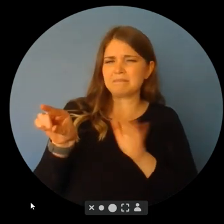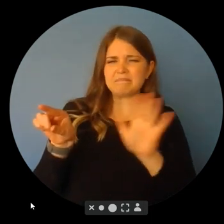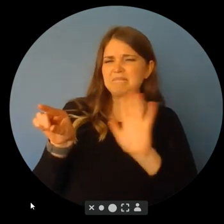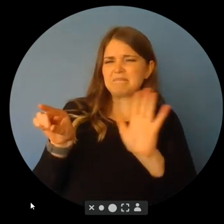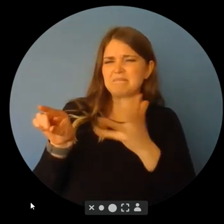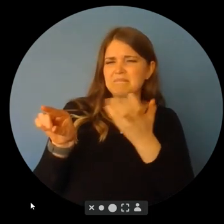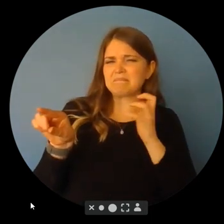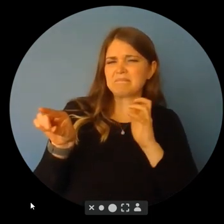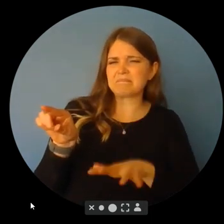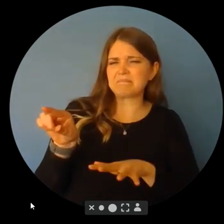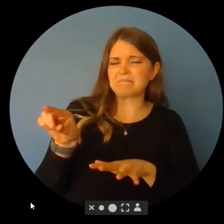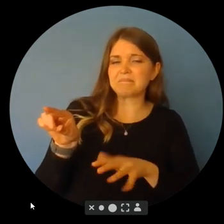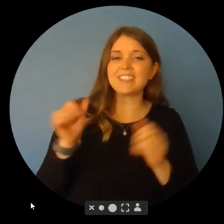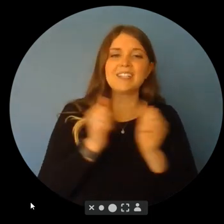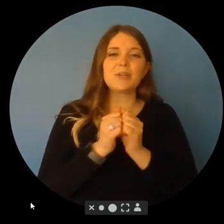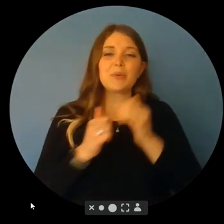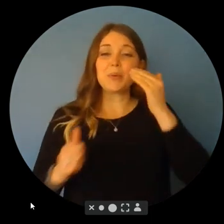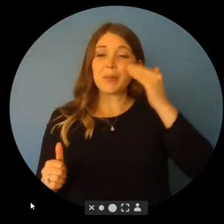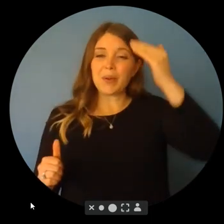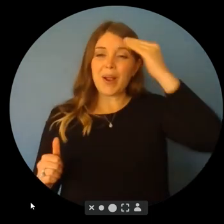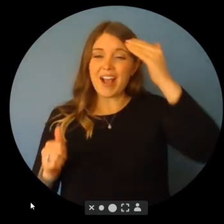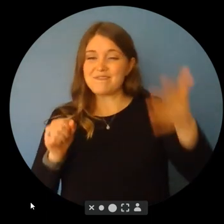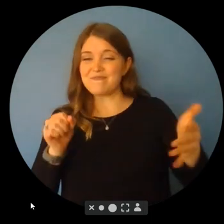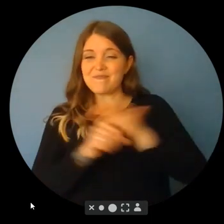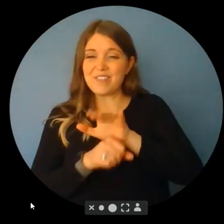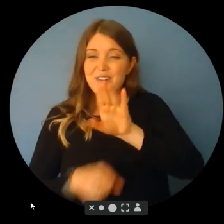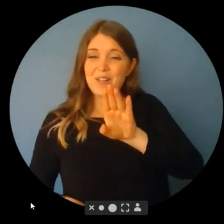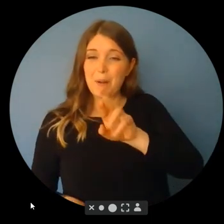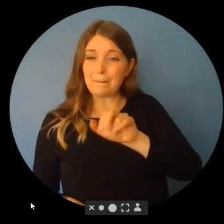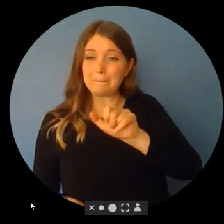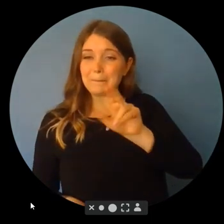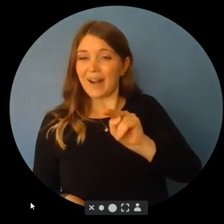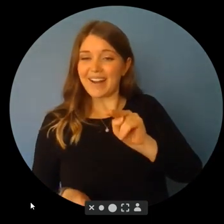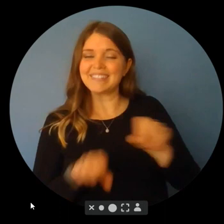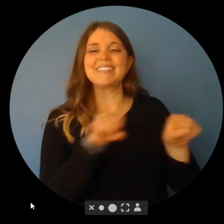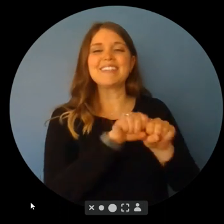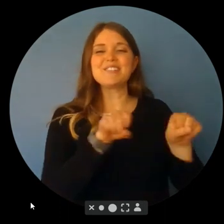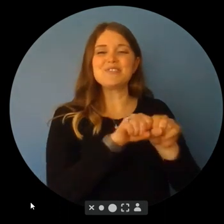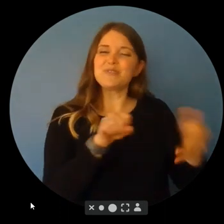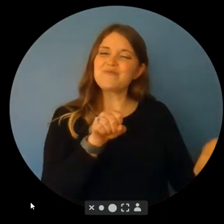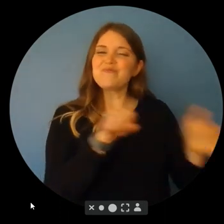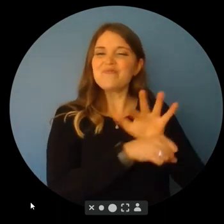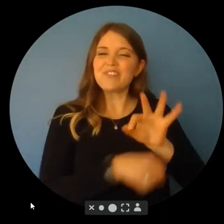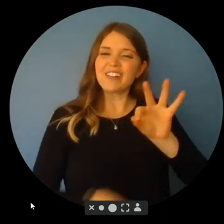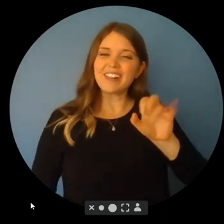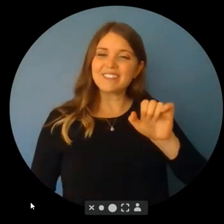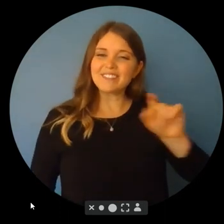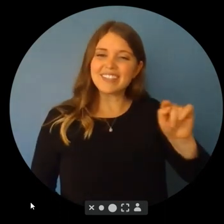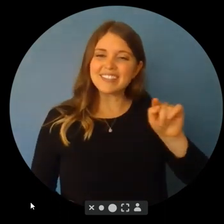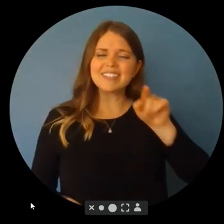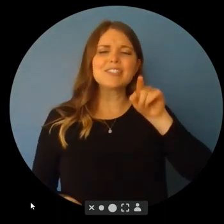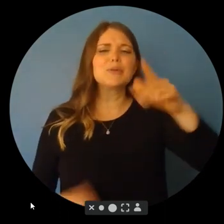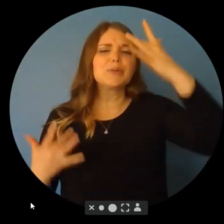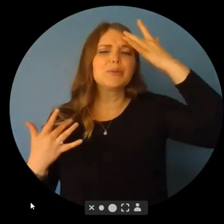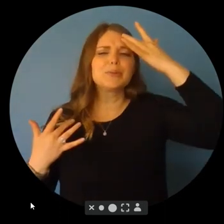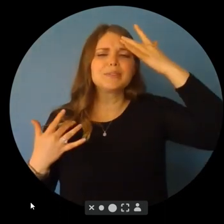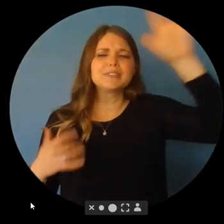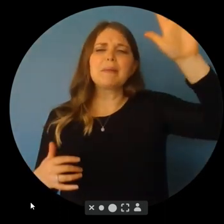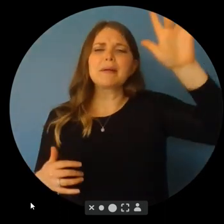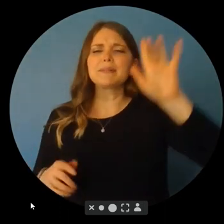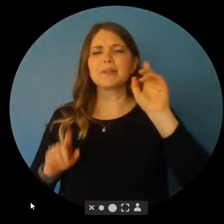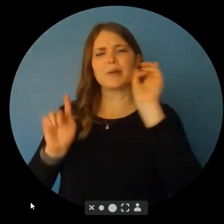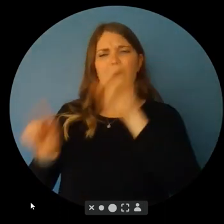there. With your head full of brains and your shoes full of feet, you're too smart to go down